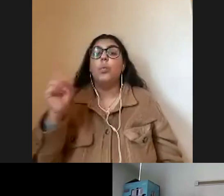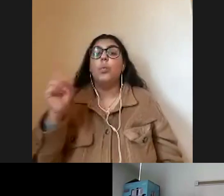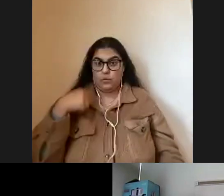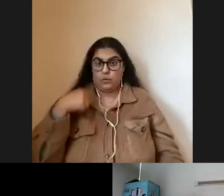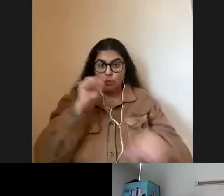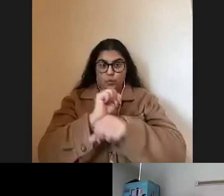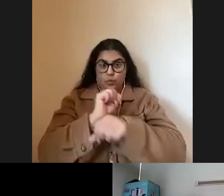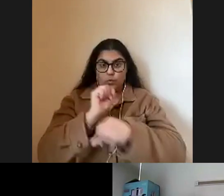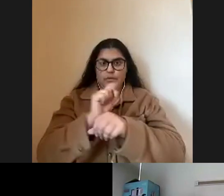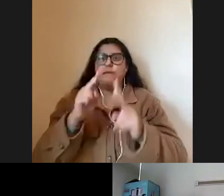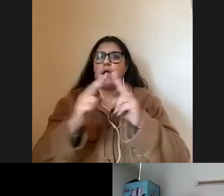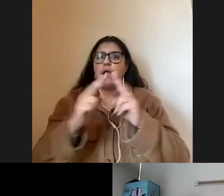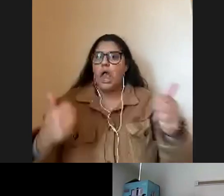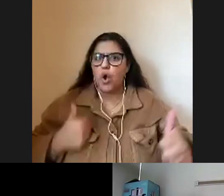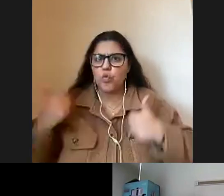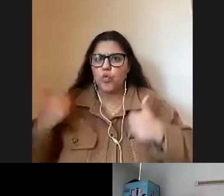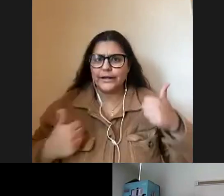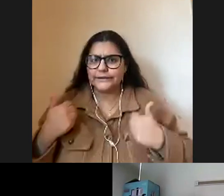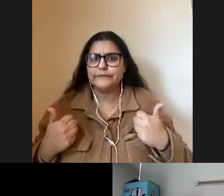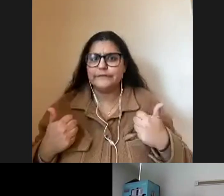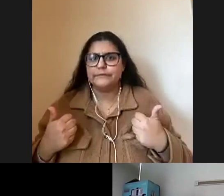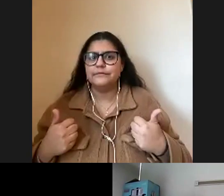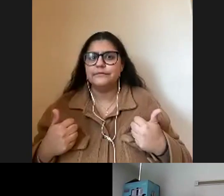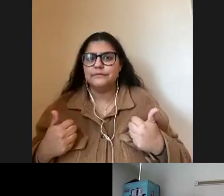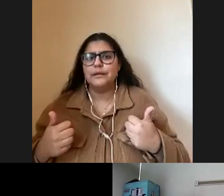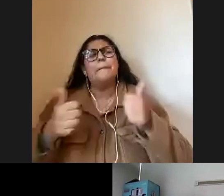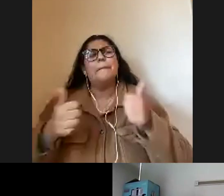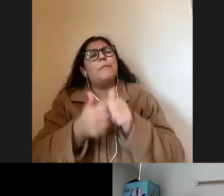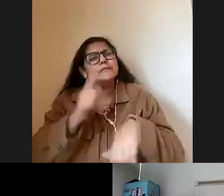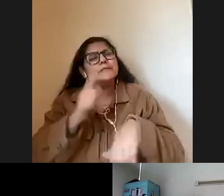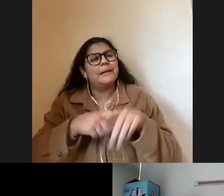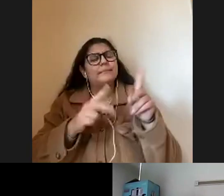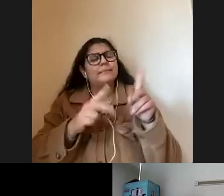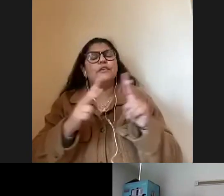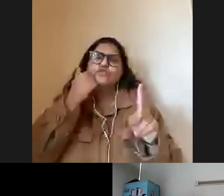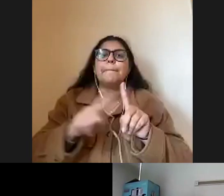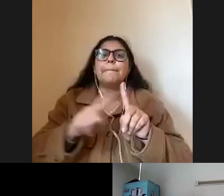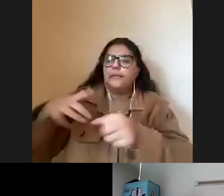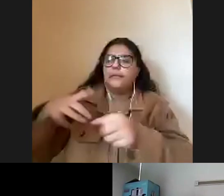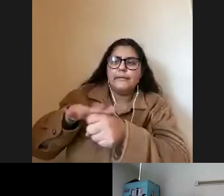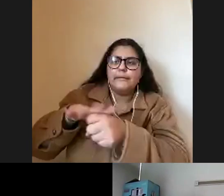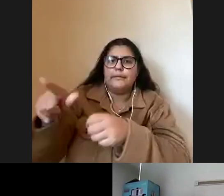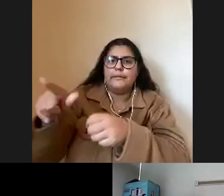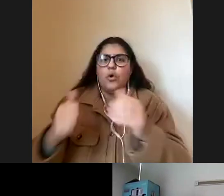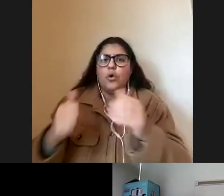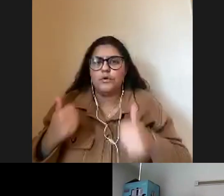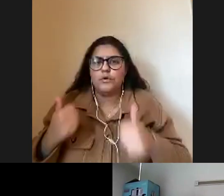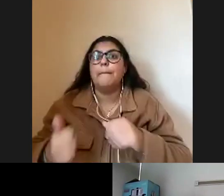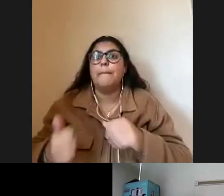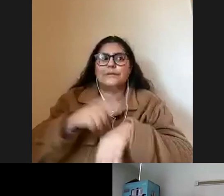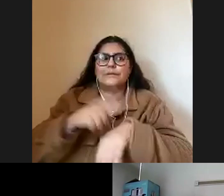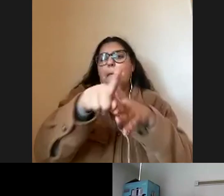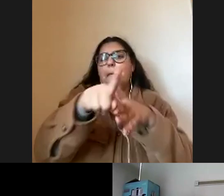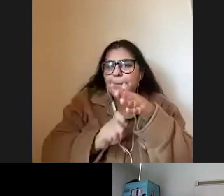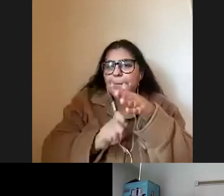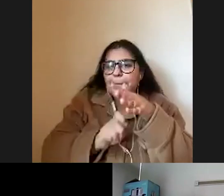more aggressive than usual. Usually moray eels are pretty shy, so if you see them and you approach them, they'll like split back into their holes. But out in Moorea in